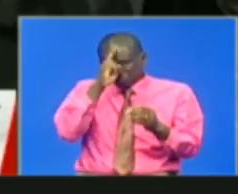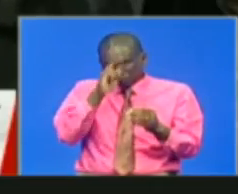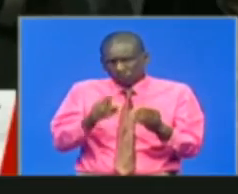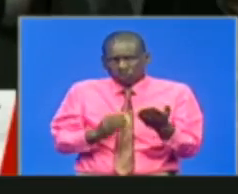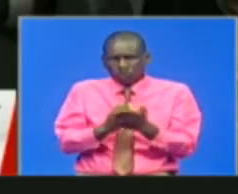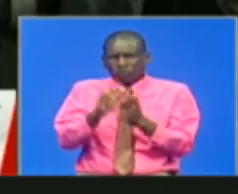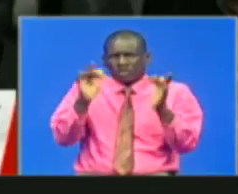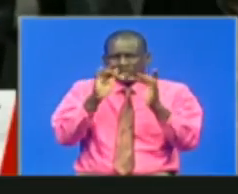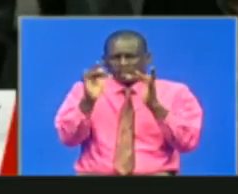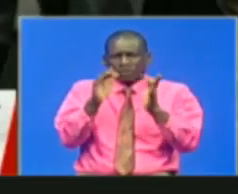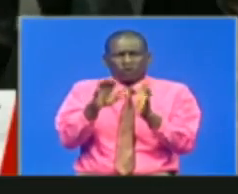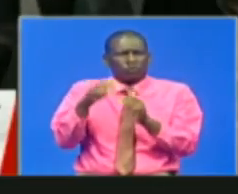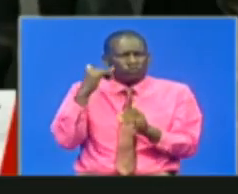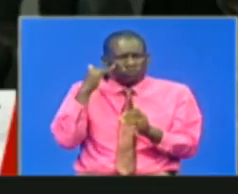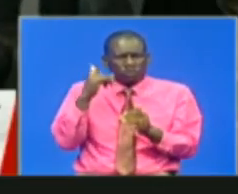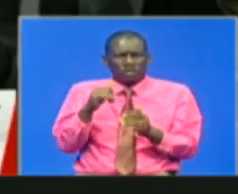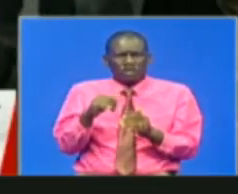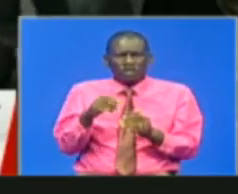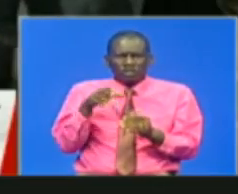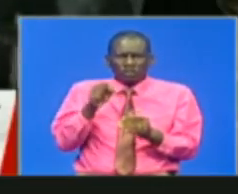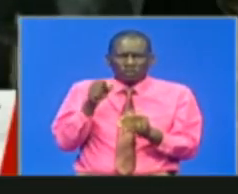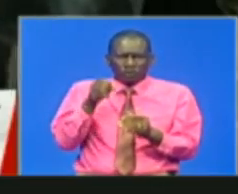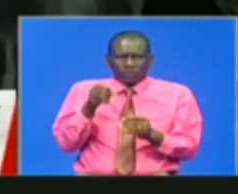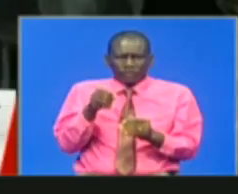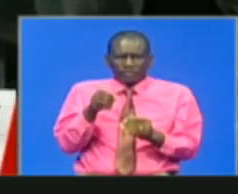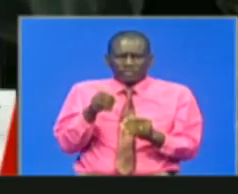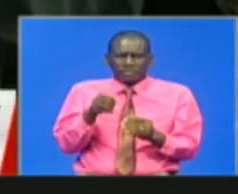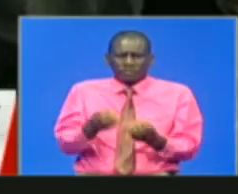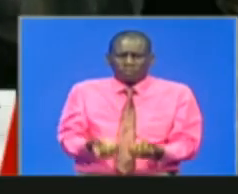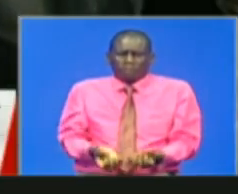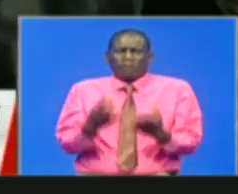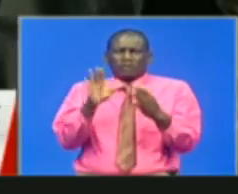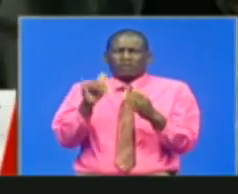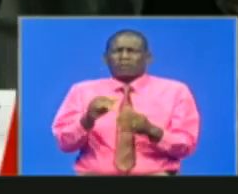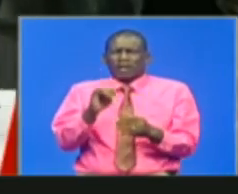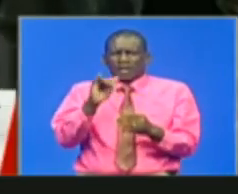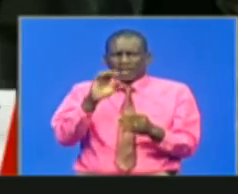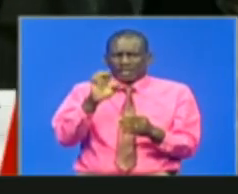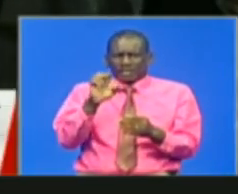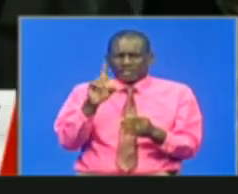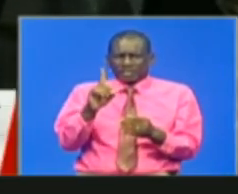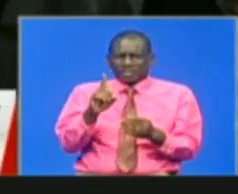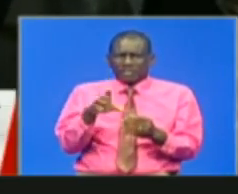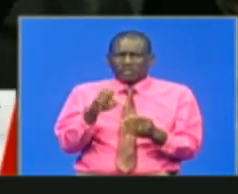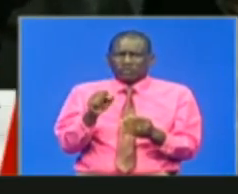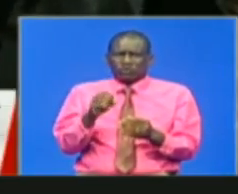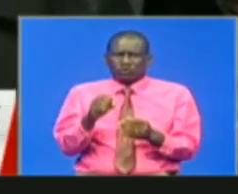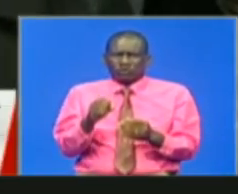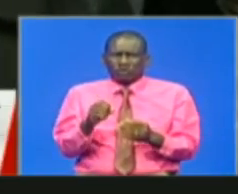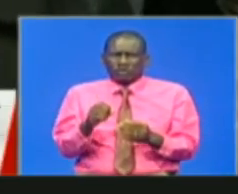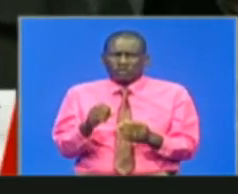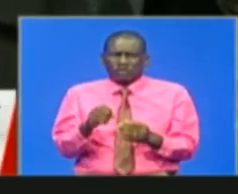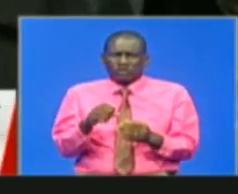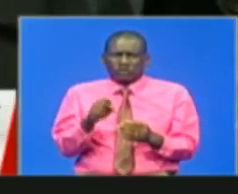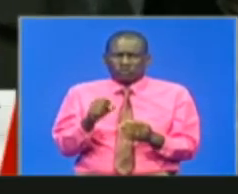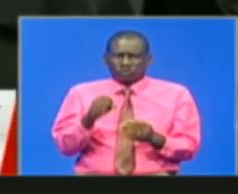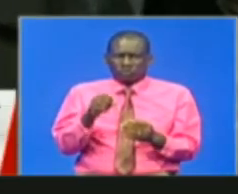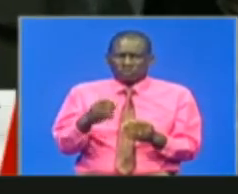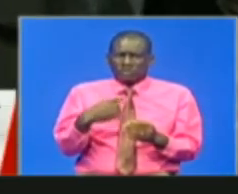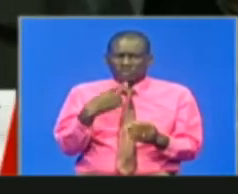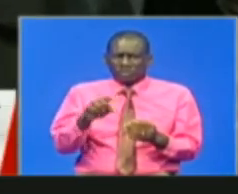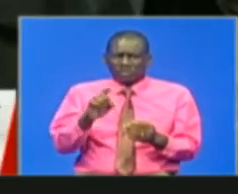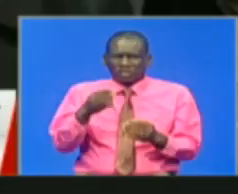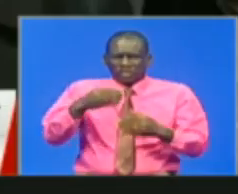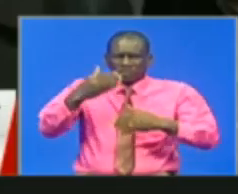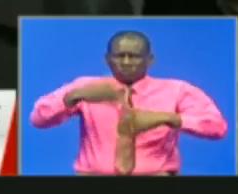or phone. The blast was caused by an improvised explosive device. It occurred shortly after 7 p.m. outside Smothers fast food restaurant